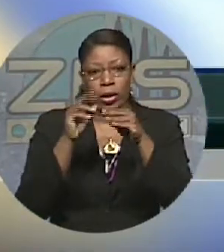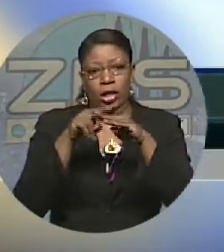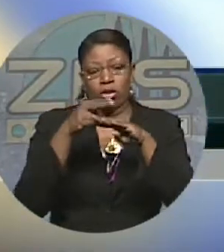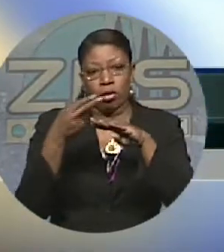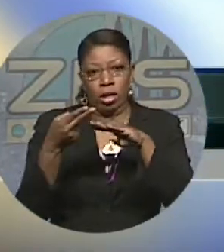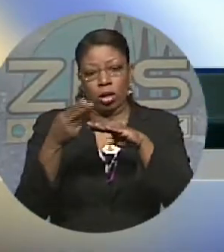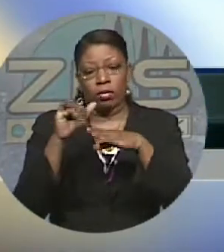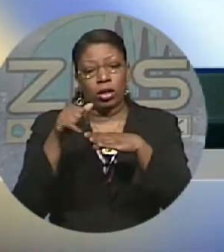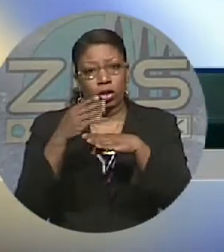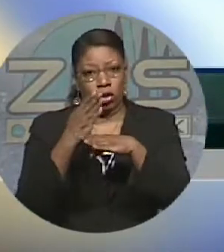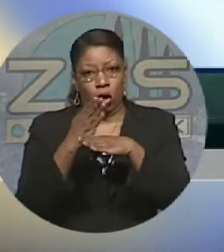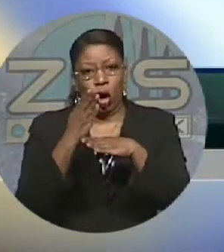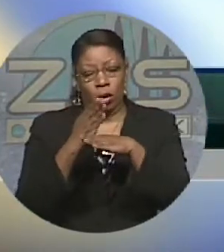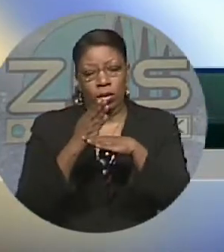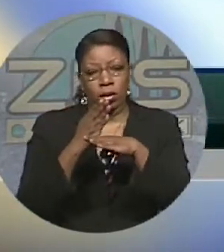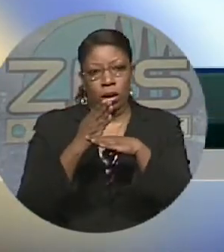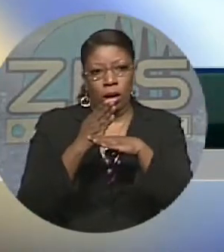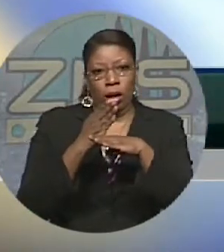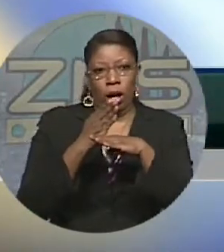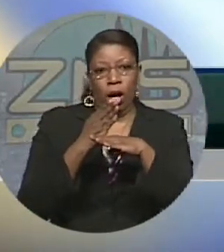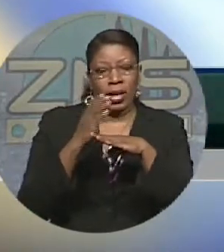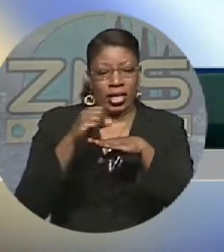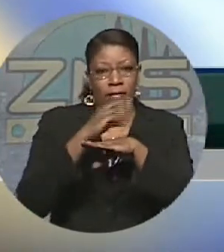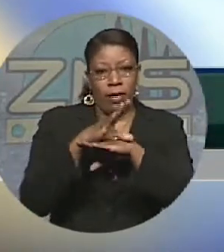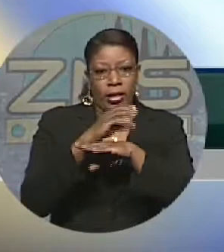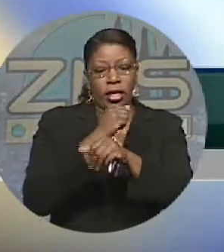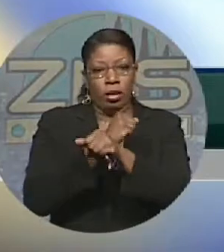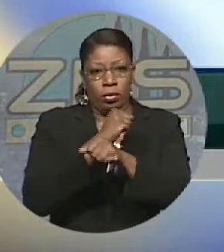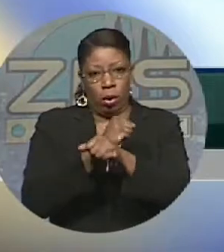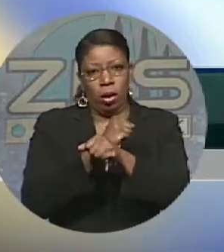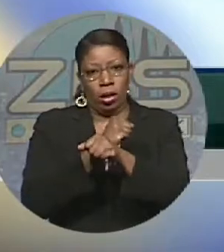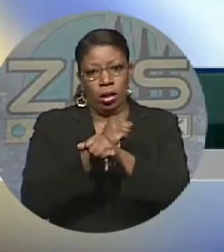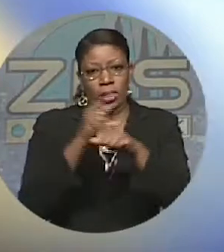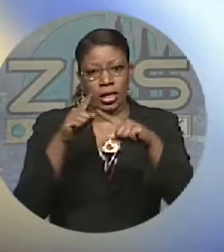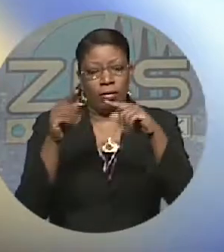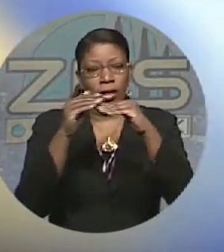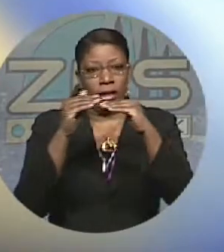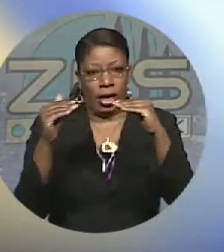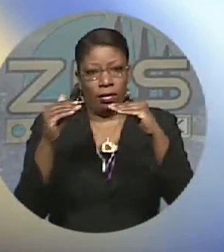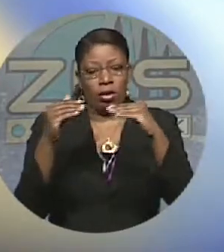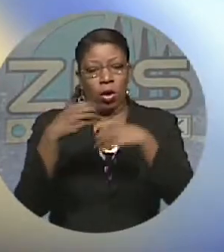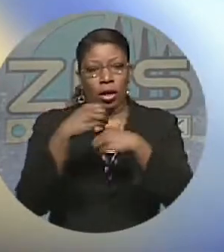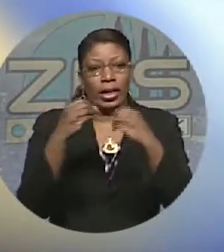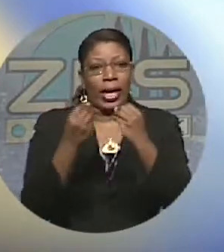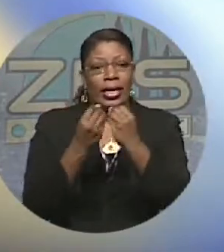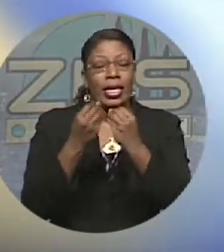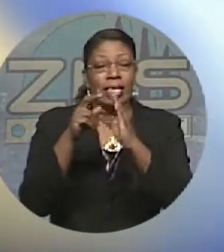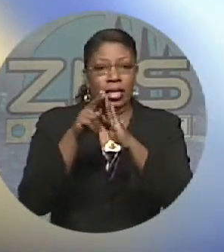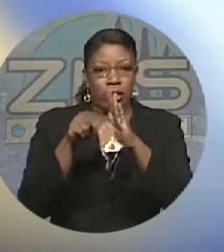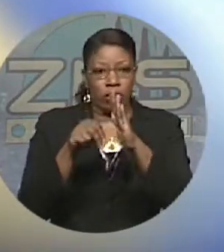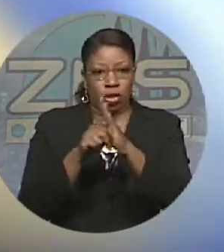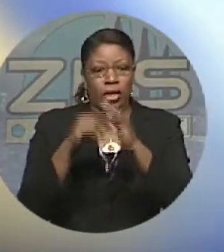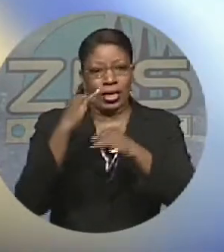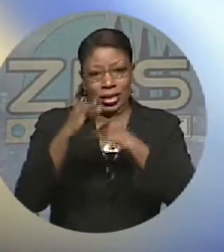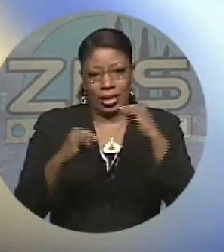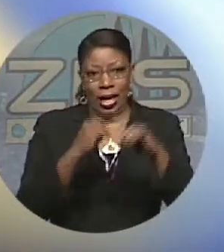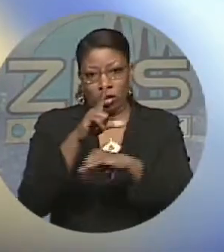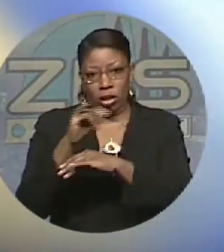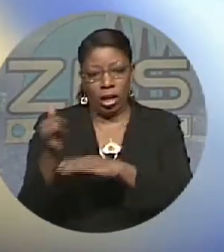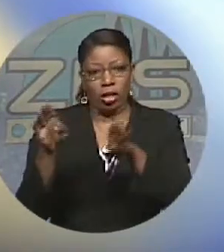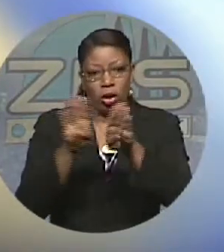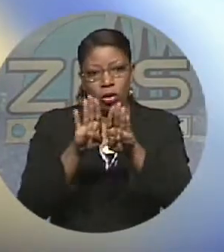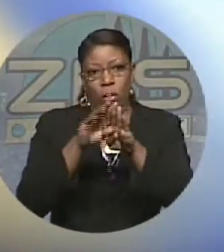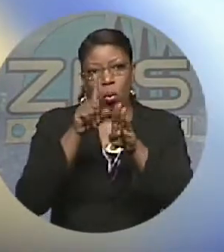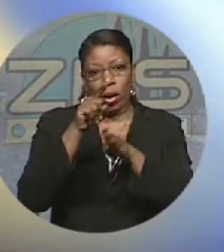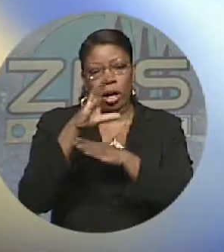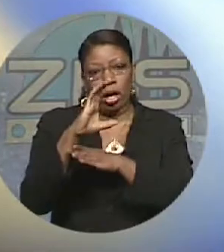to the downsizing of the bank, affecting employees at all levels of the organization internationally. Included in this will be the closure of